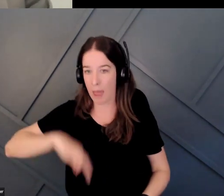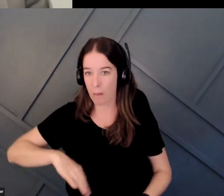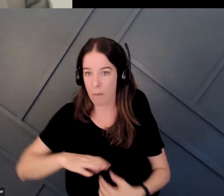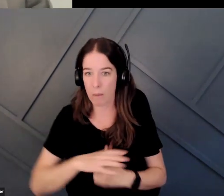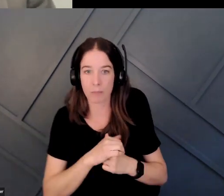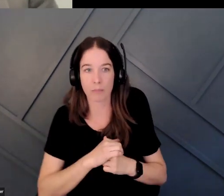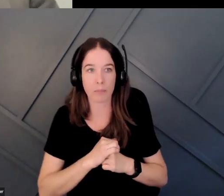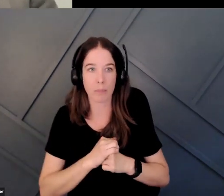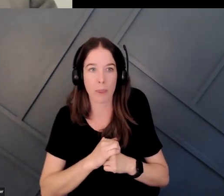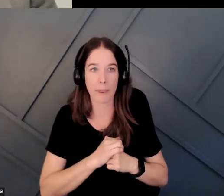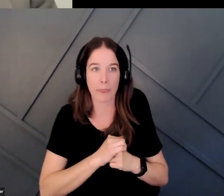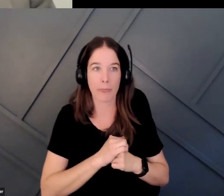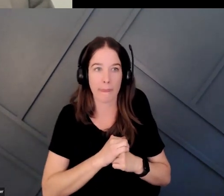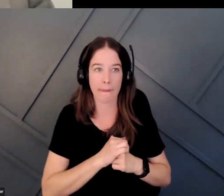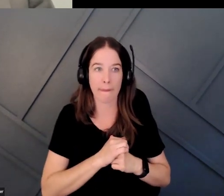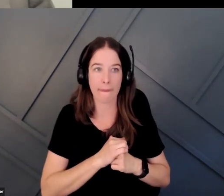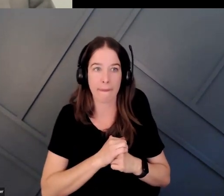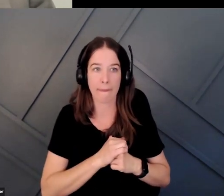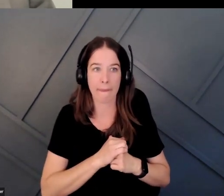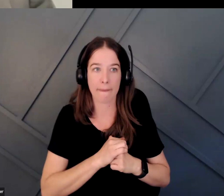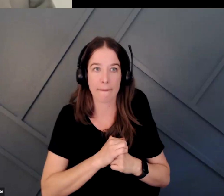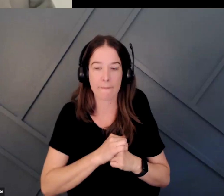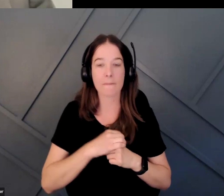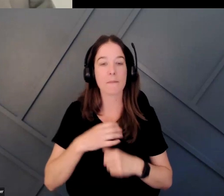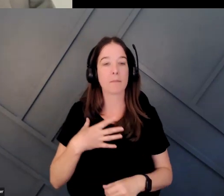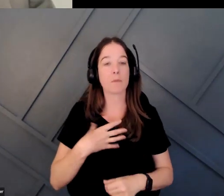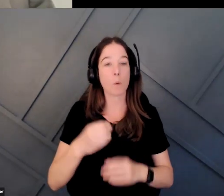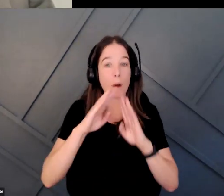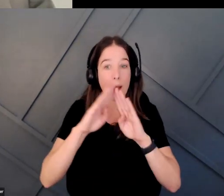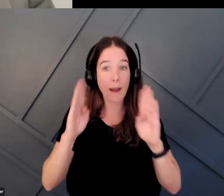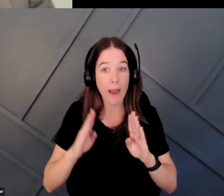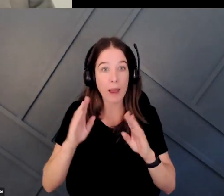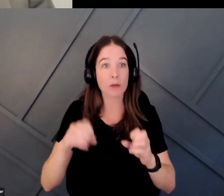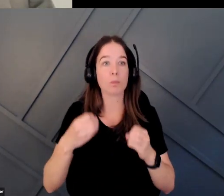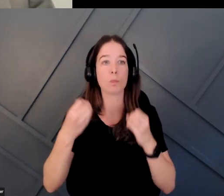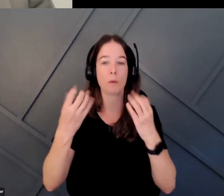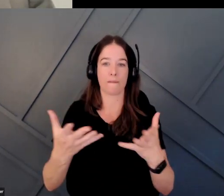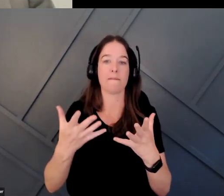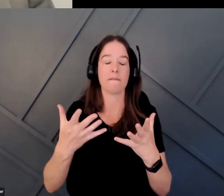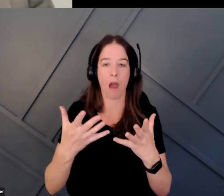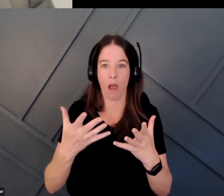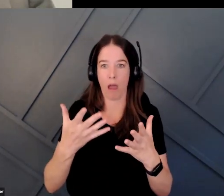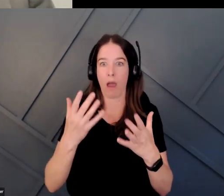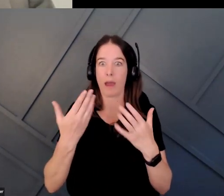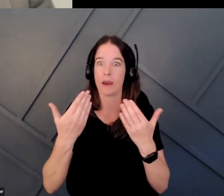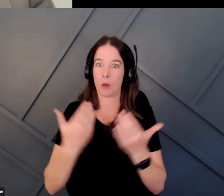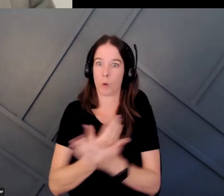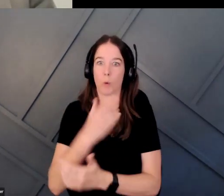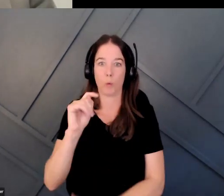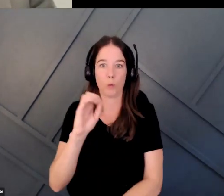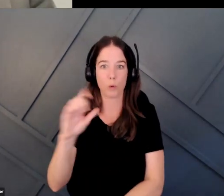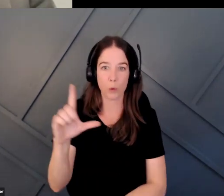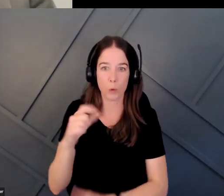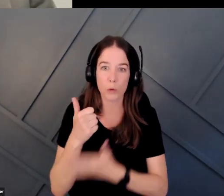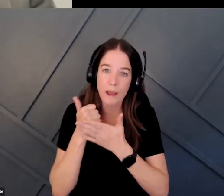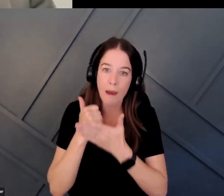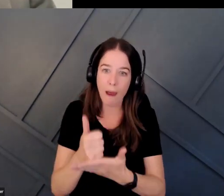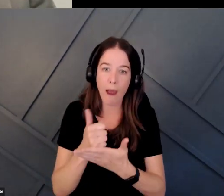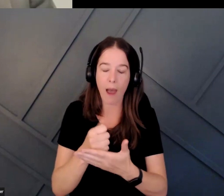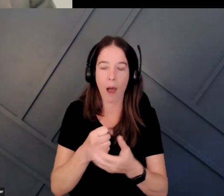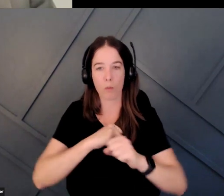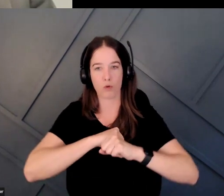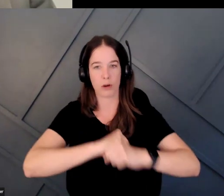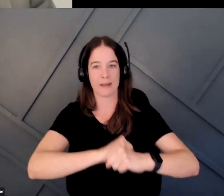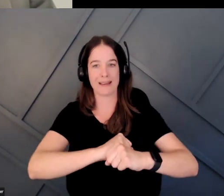and Prevention launched a nationwide heat and health tool to protect communities most impacted by extreme heat. The Heat and Health Tool